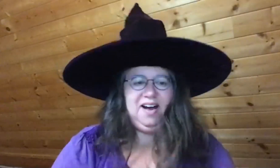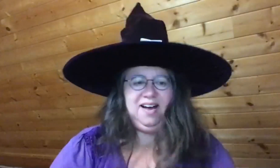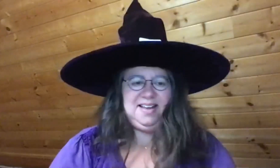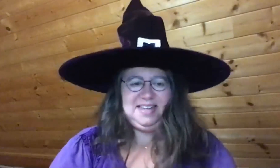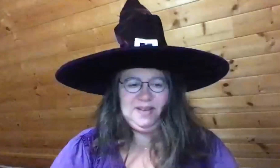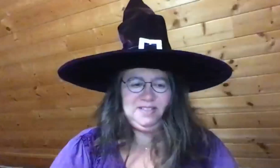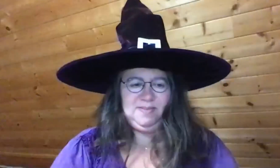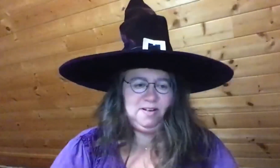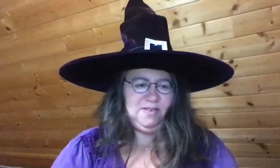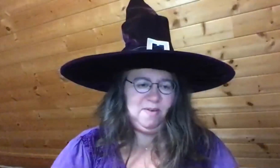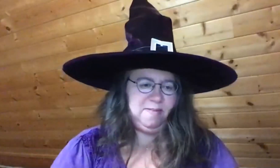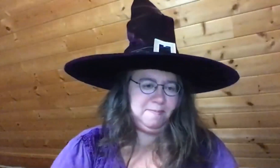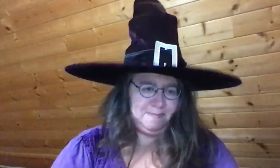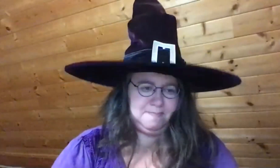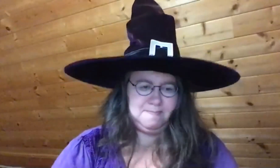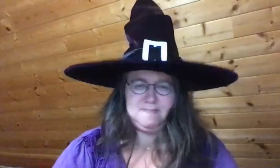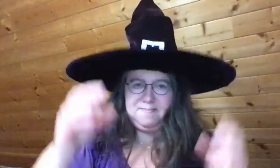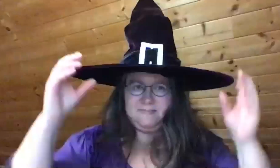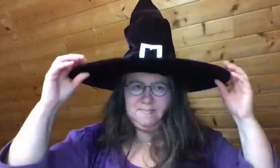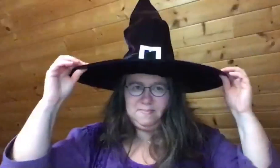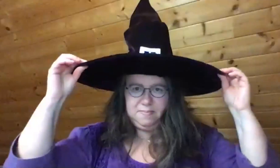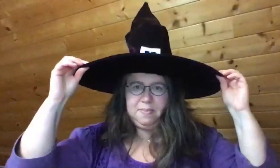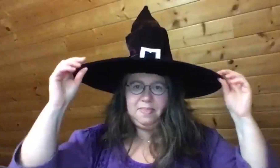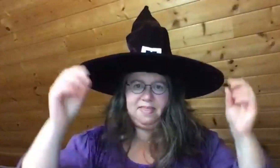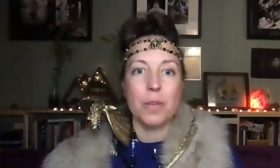All right. Yeah, this two more, is. two more.